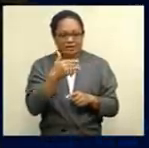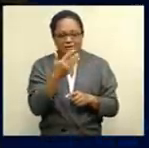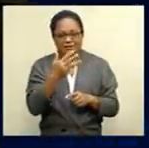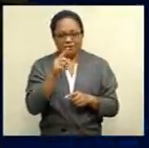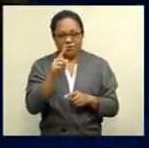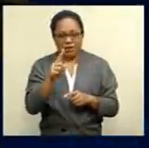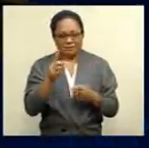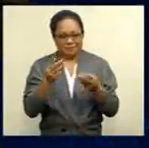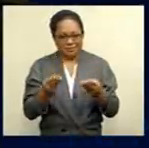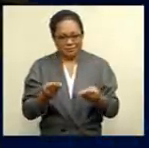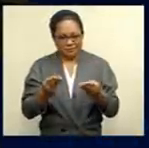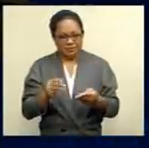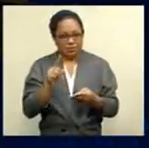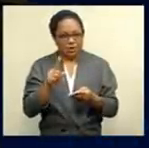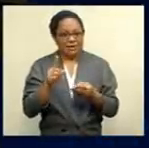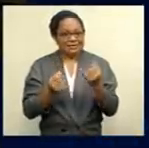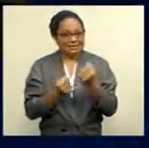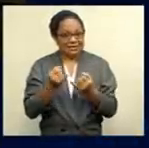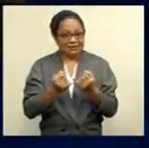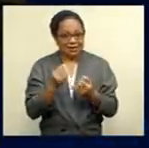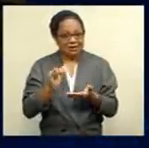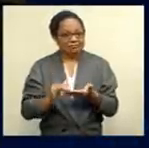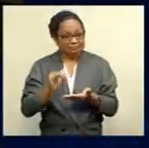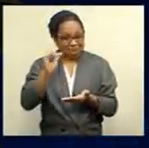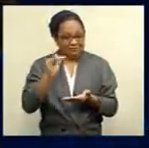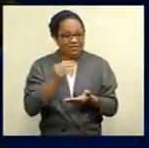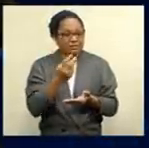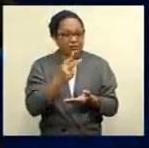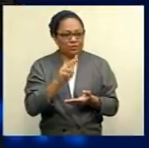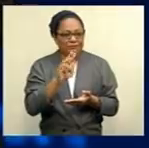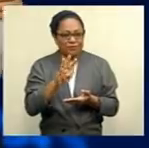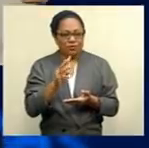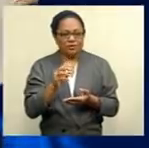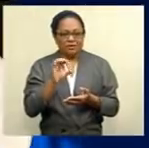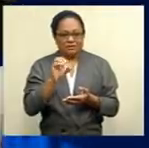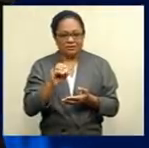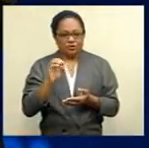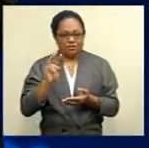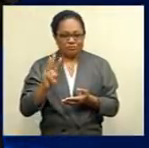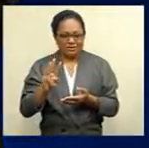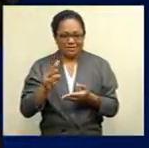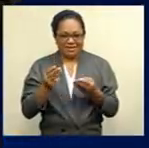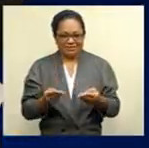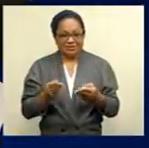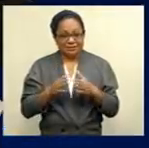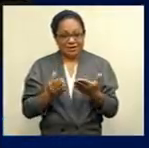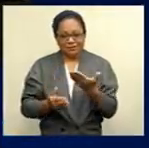$1,791 per ounce, and silver was up at $24.03 per ounce. And we now